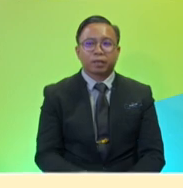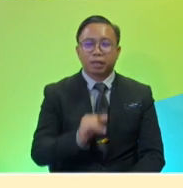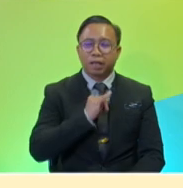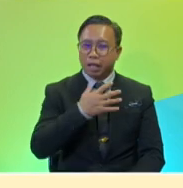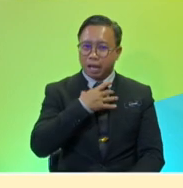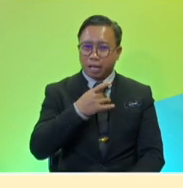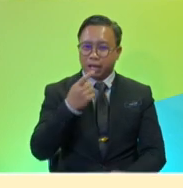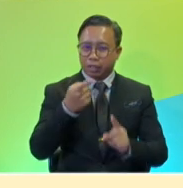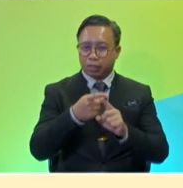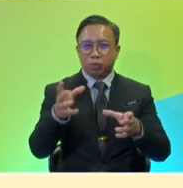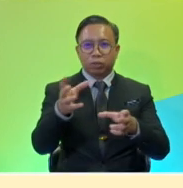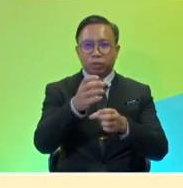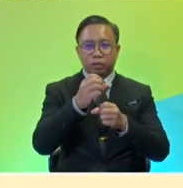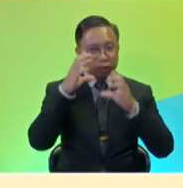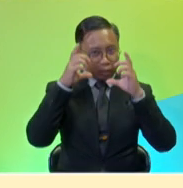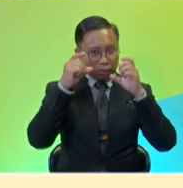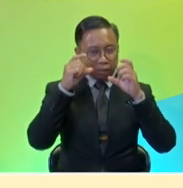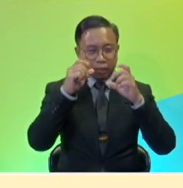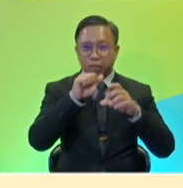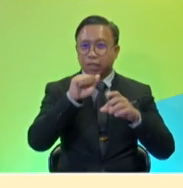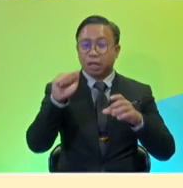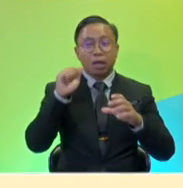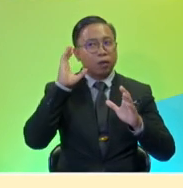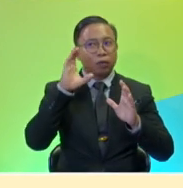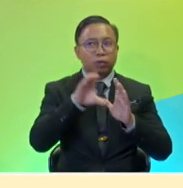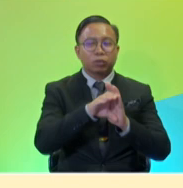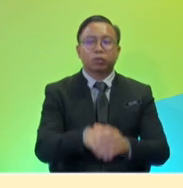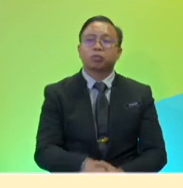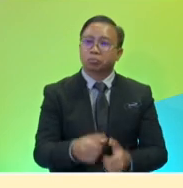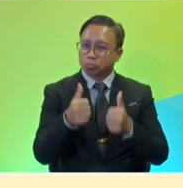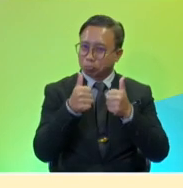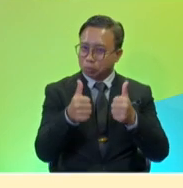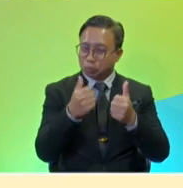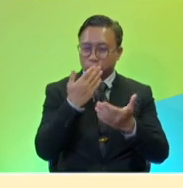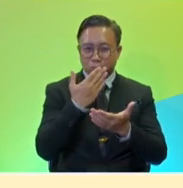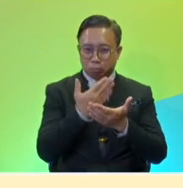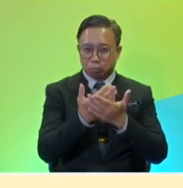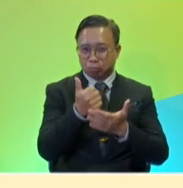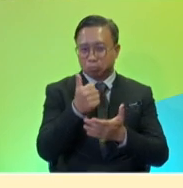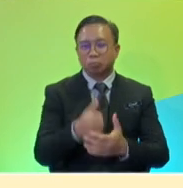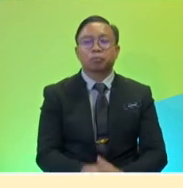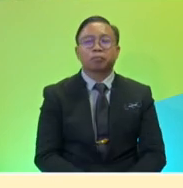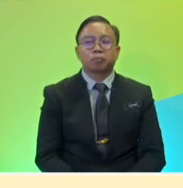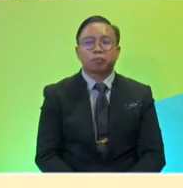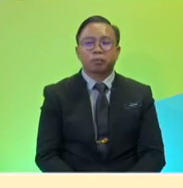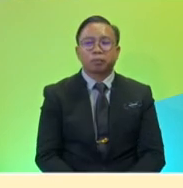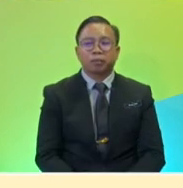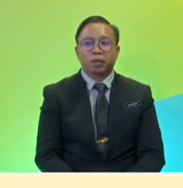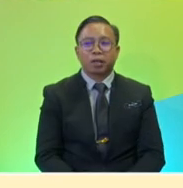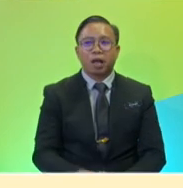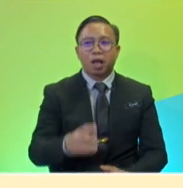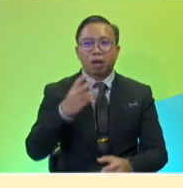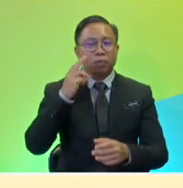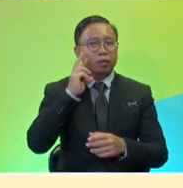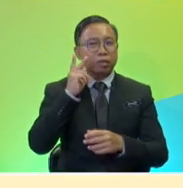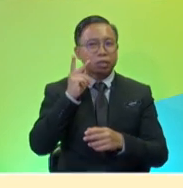Okay. I like to take a photo. Good, correct. Well done. Okay, the next sentence. How about Raksha? Would